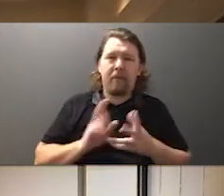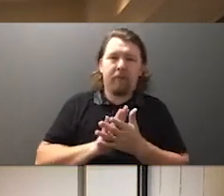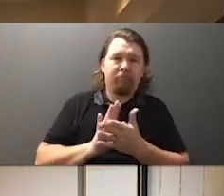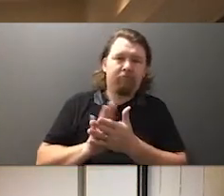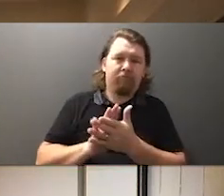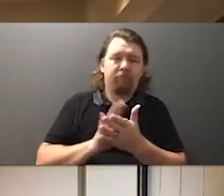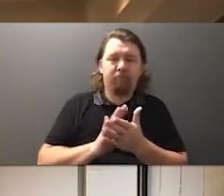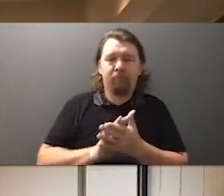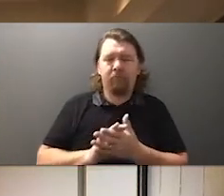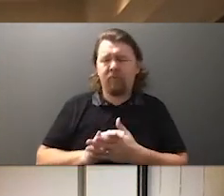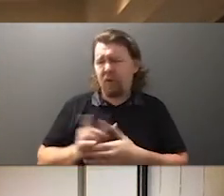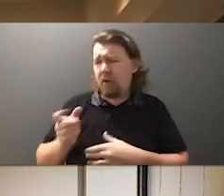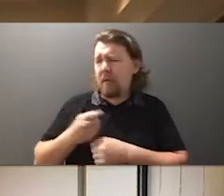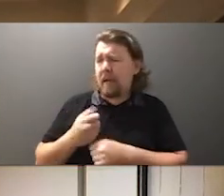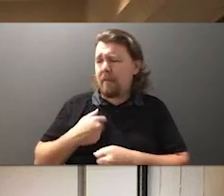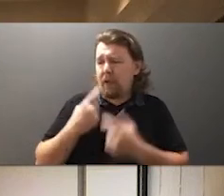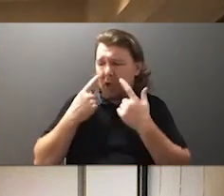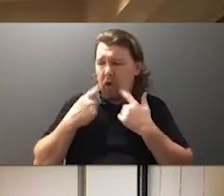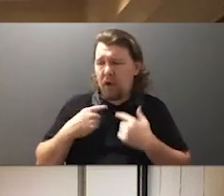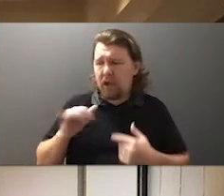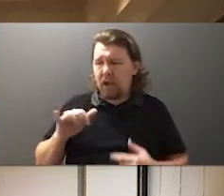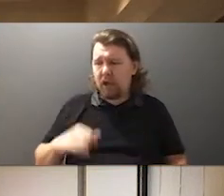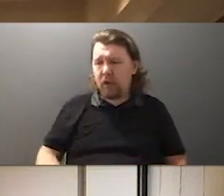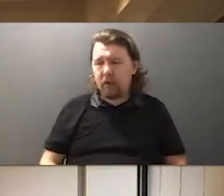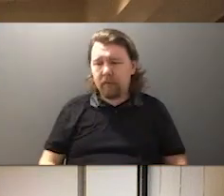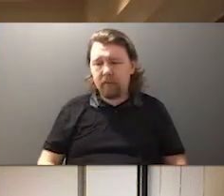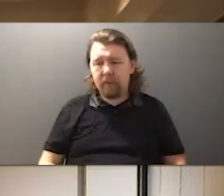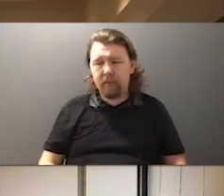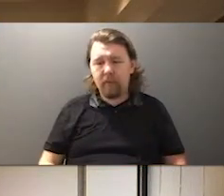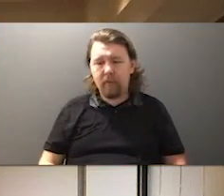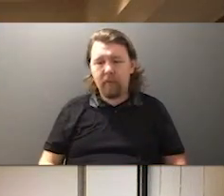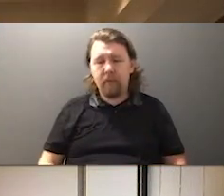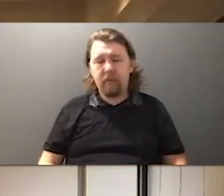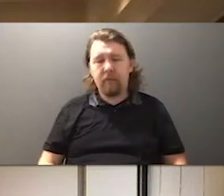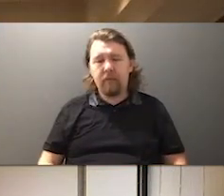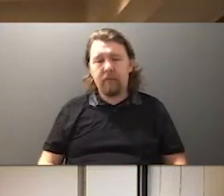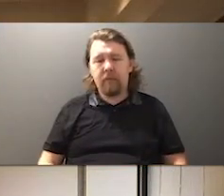think Ron, you got me crying over